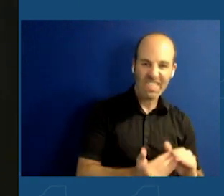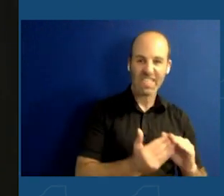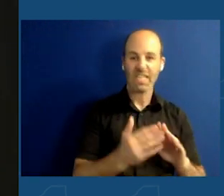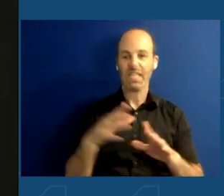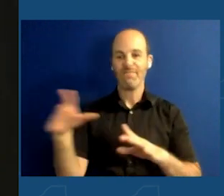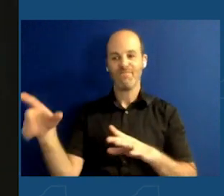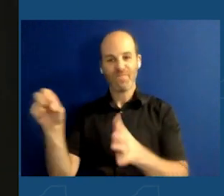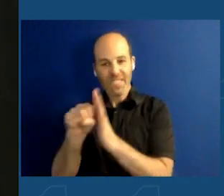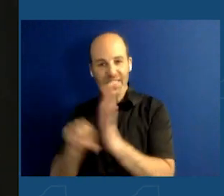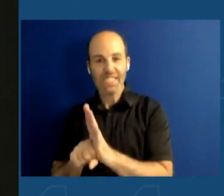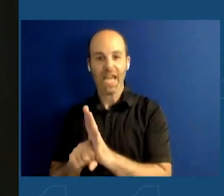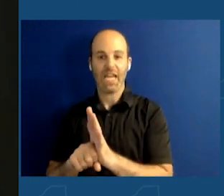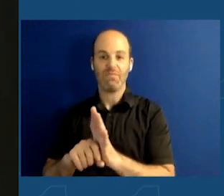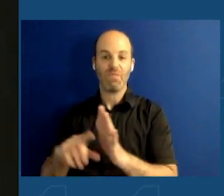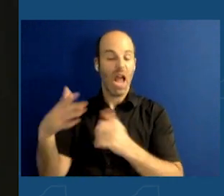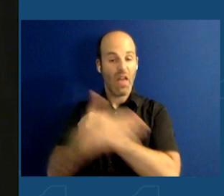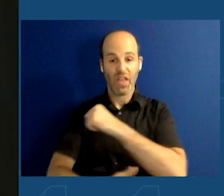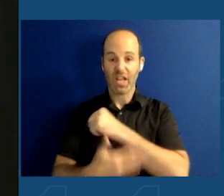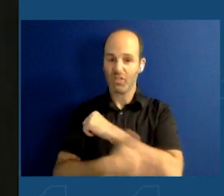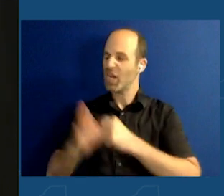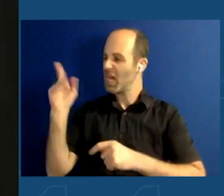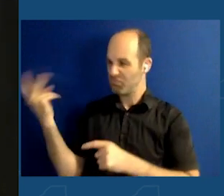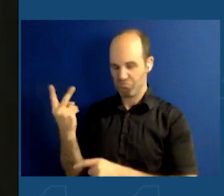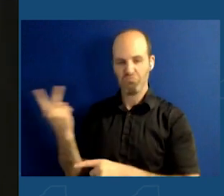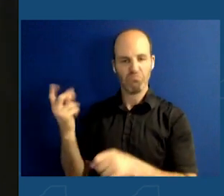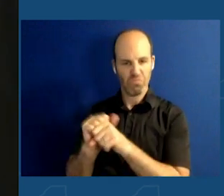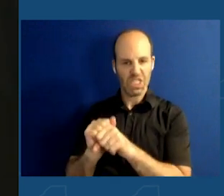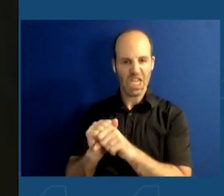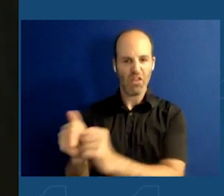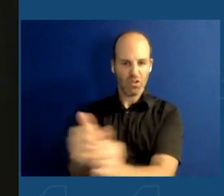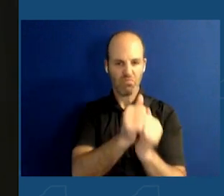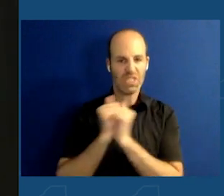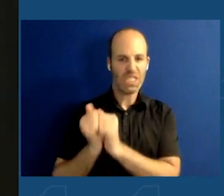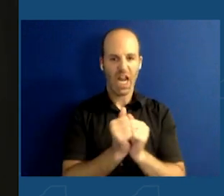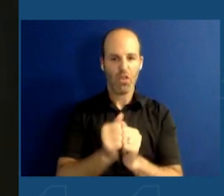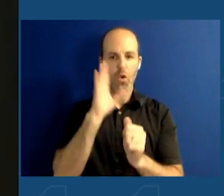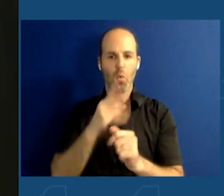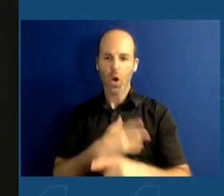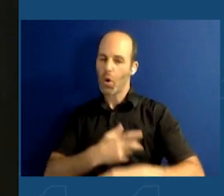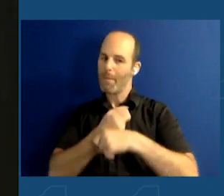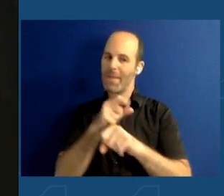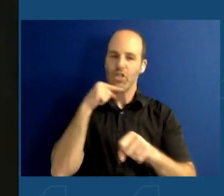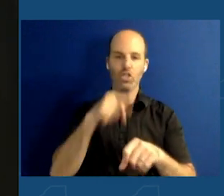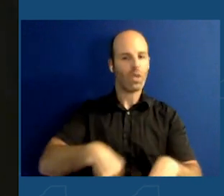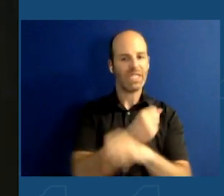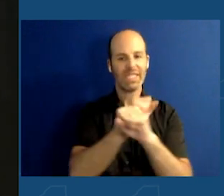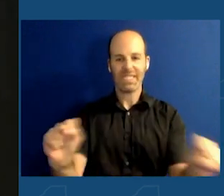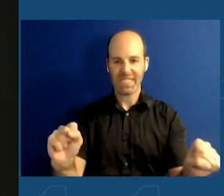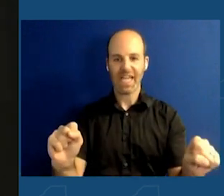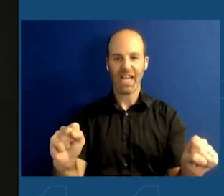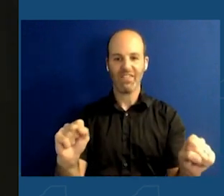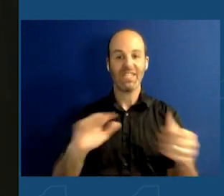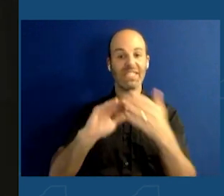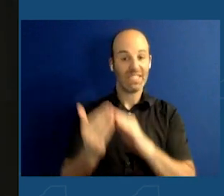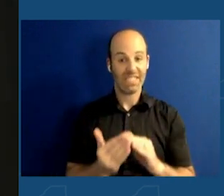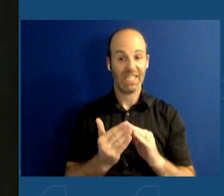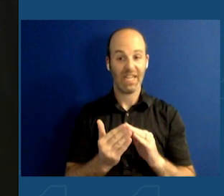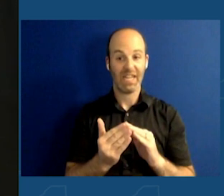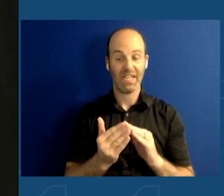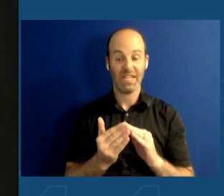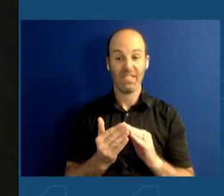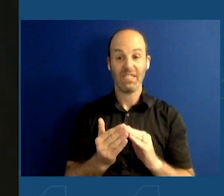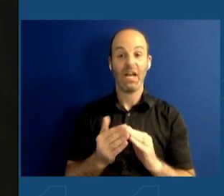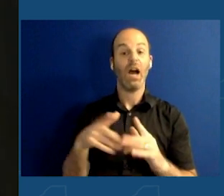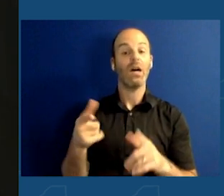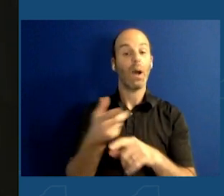to dam those rivers and make sure that our city is in a safe city. Public safety and justice, they are the prerequisite